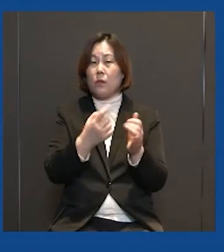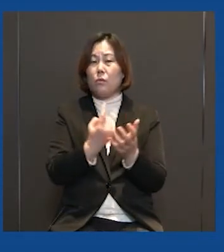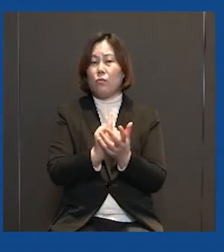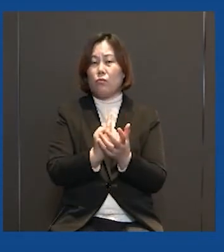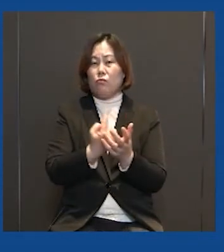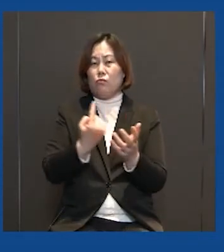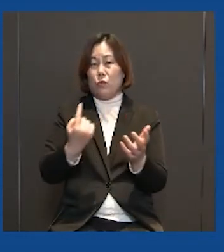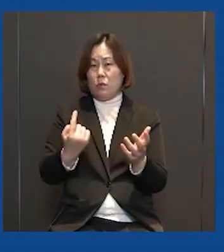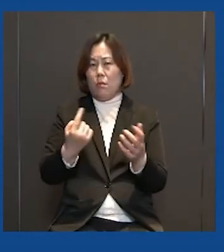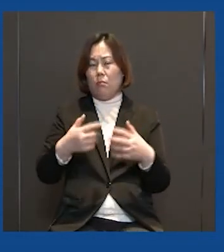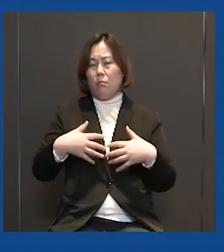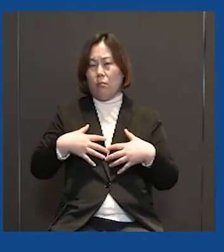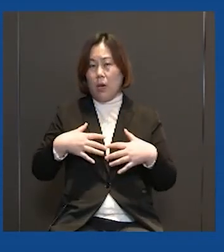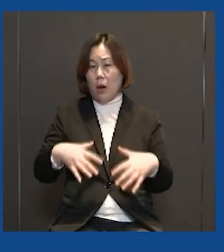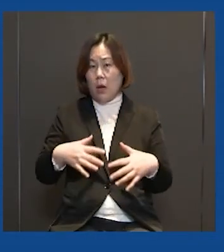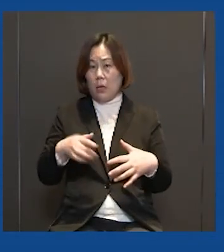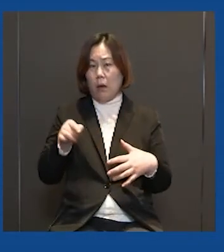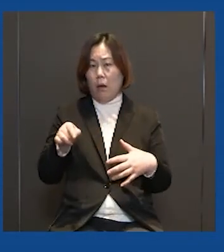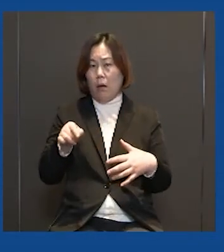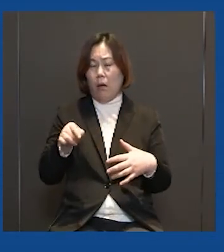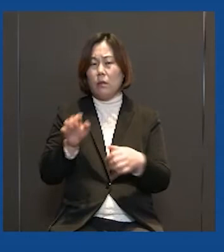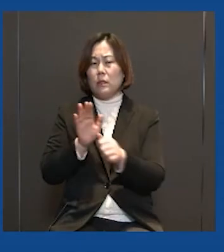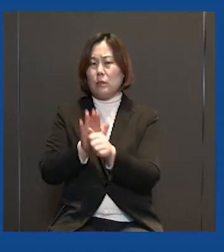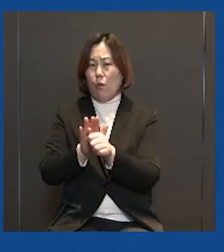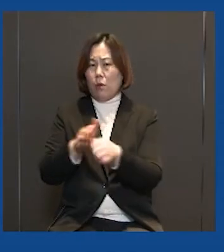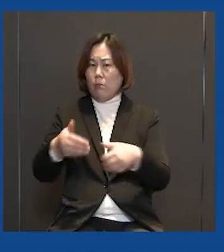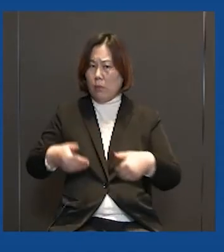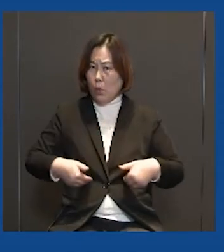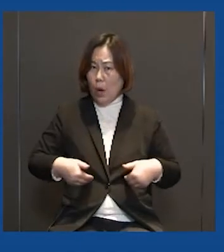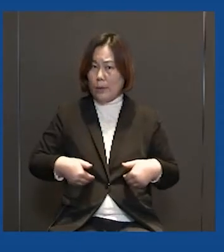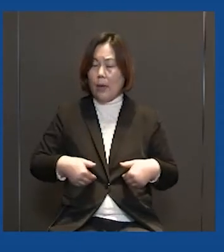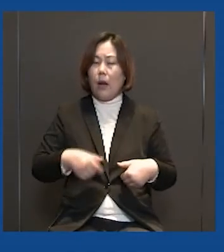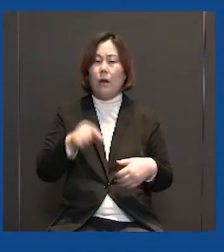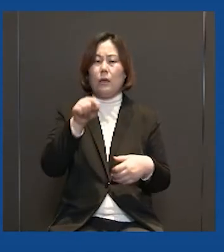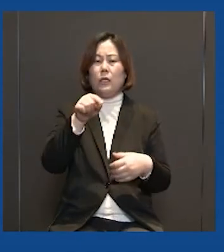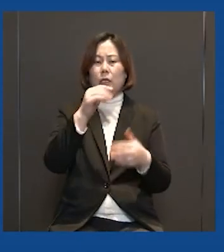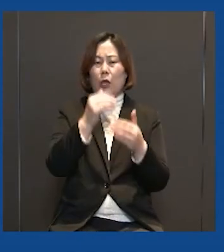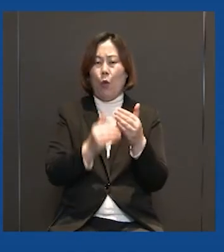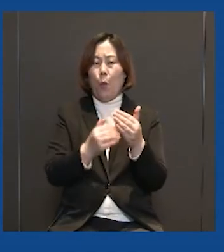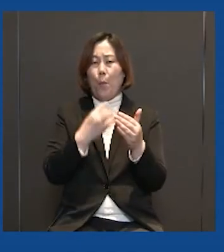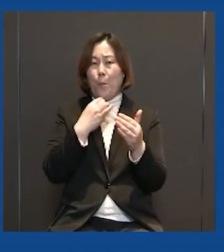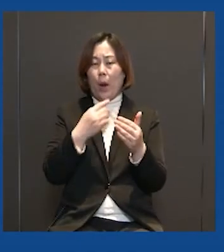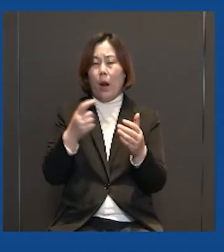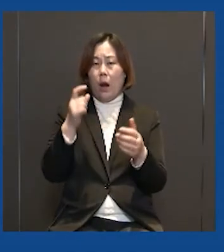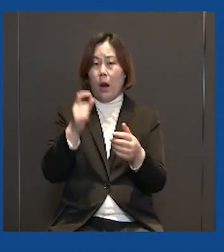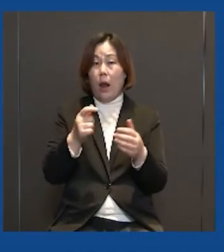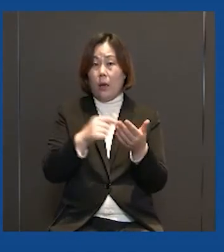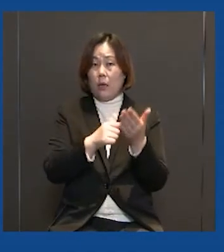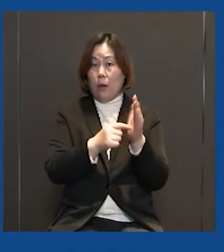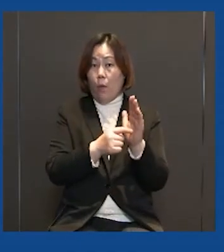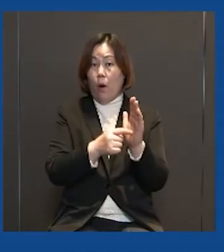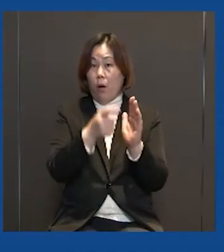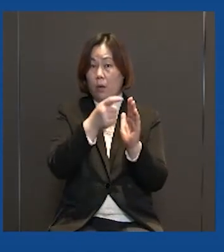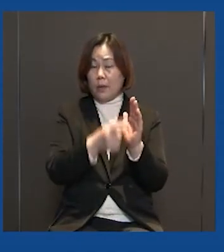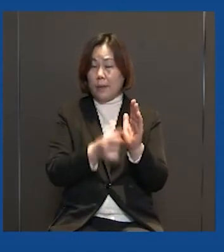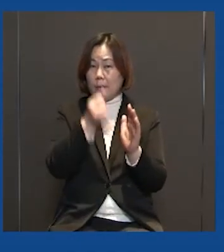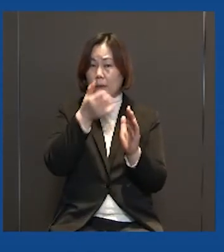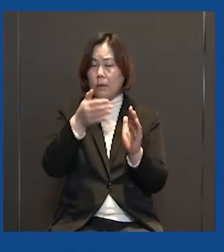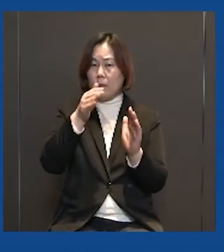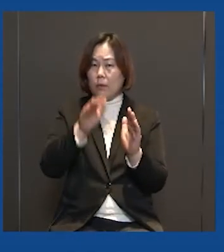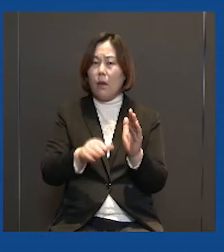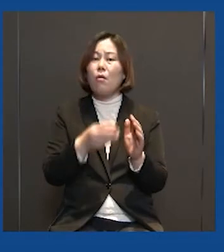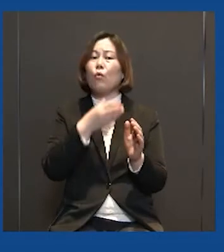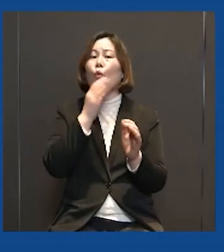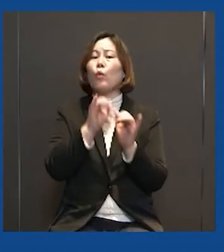side of the coin, older people as a resource to society? And this is maybe highlighted in